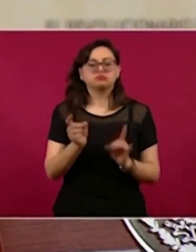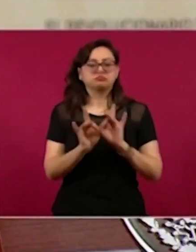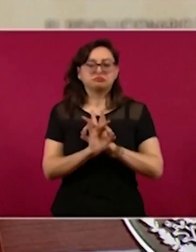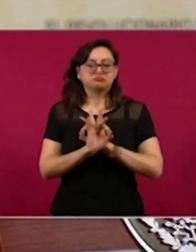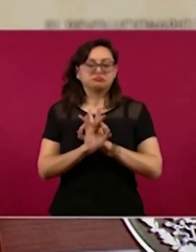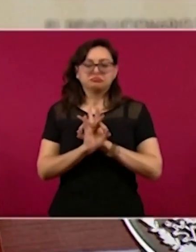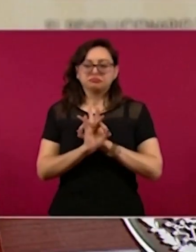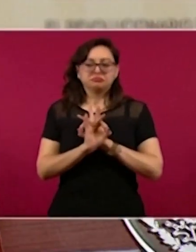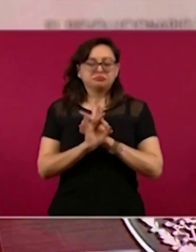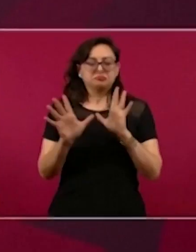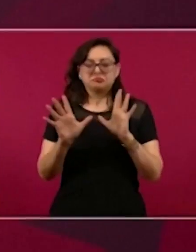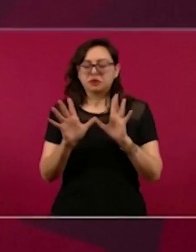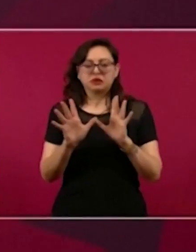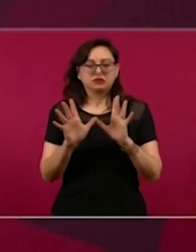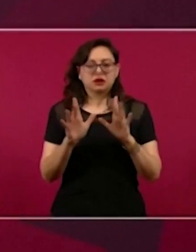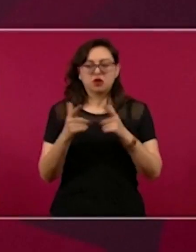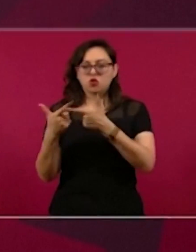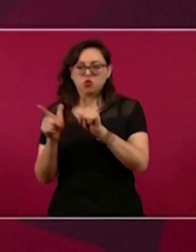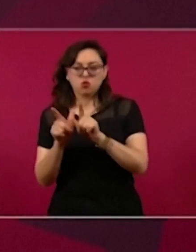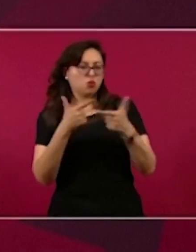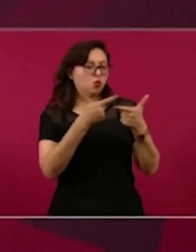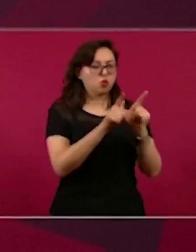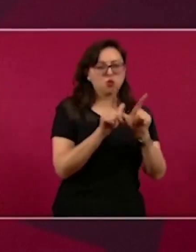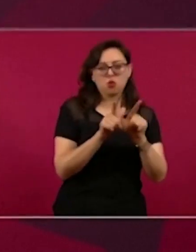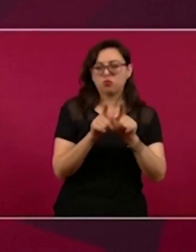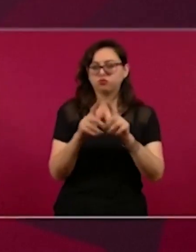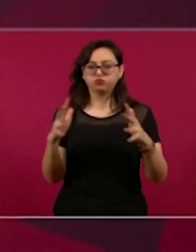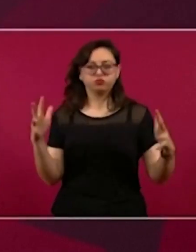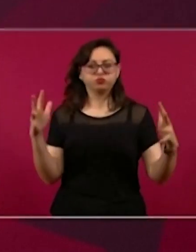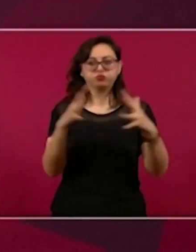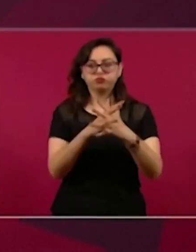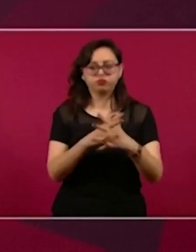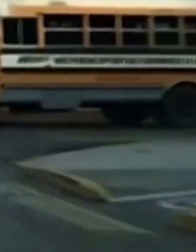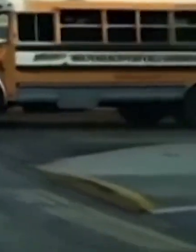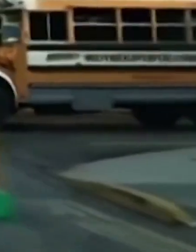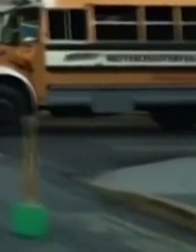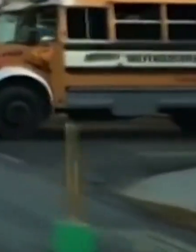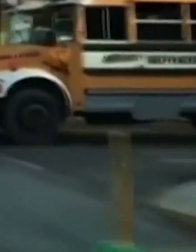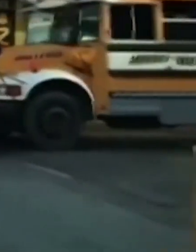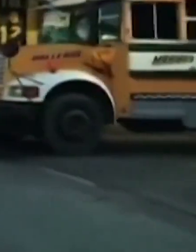hubo una confrontación de grupos y fueron ellos detenidos.